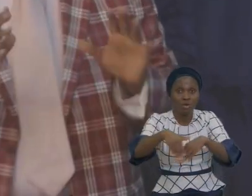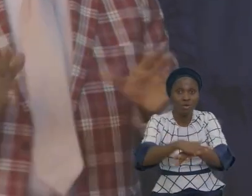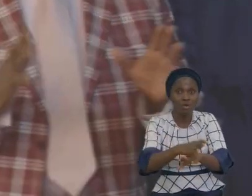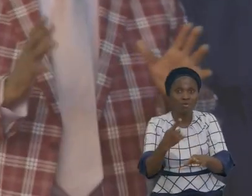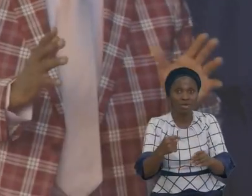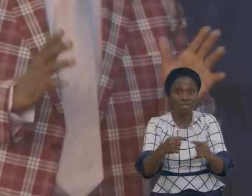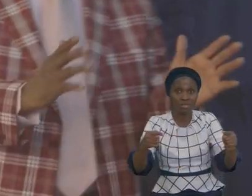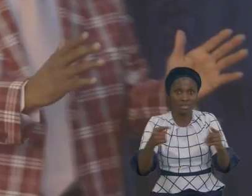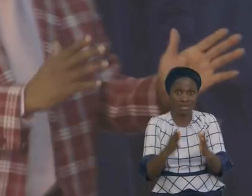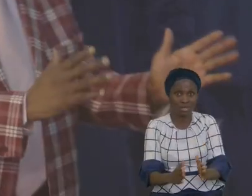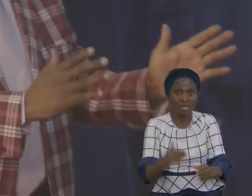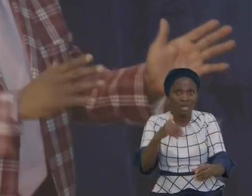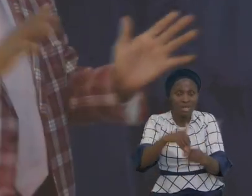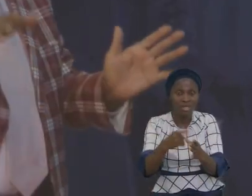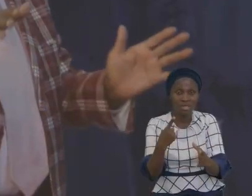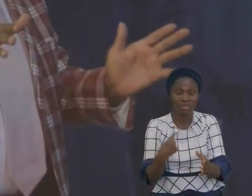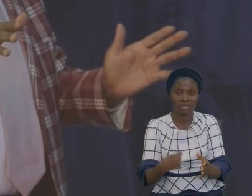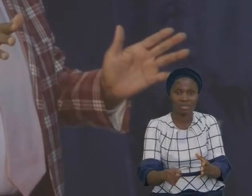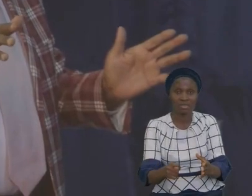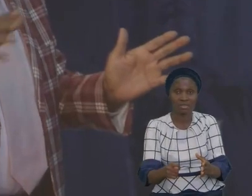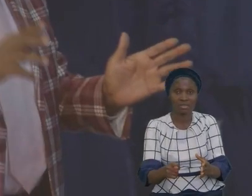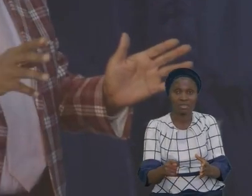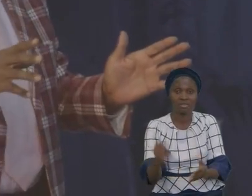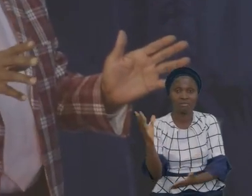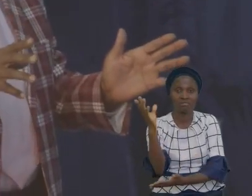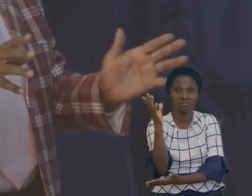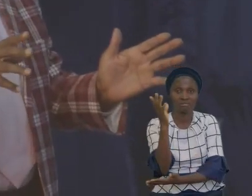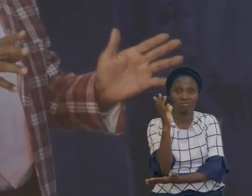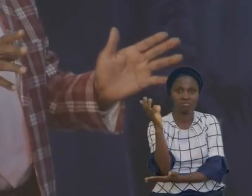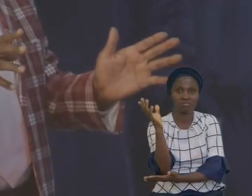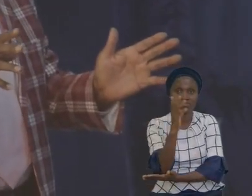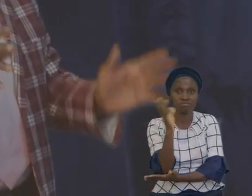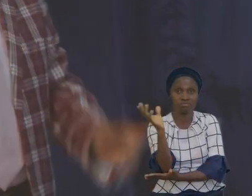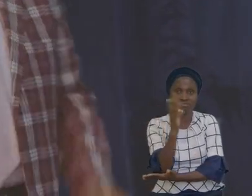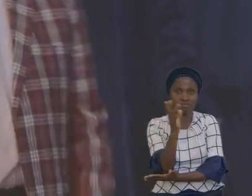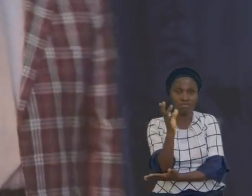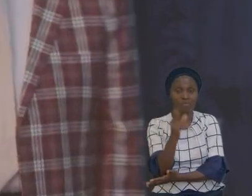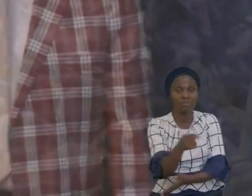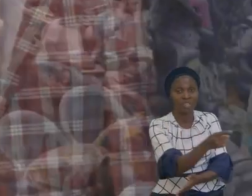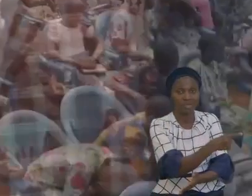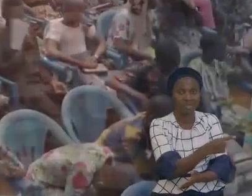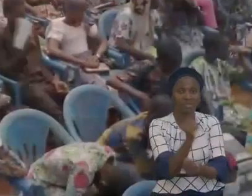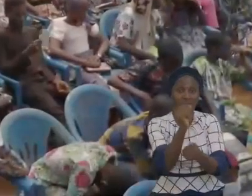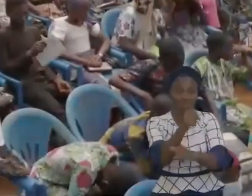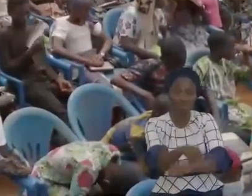They triumphed over Pharaoh and his chariots in the Red Sea.